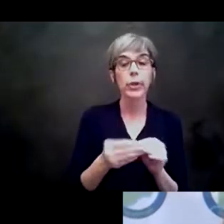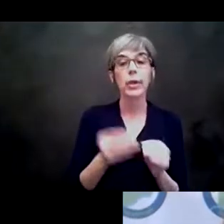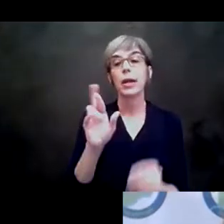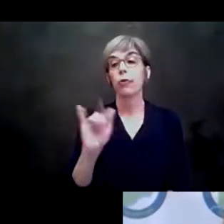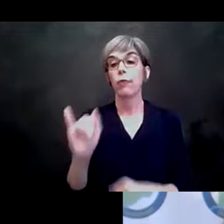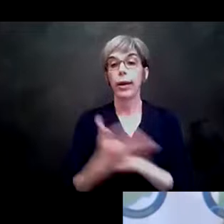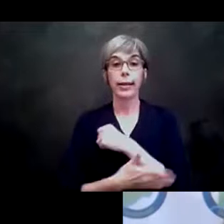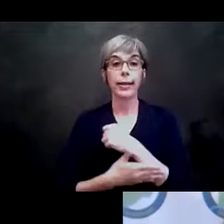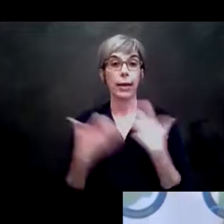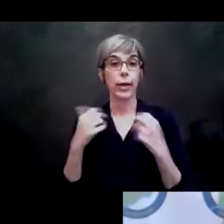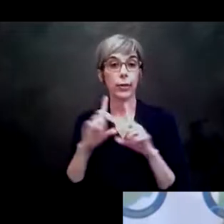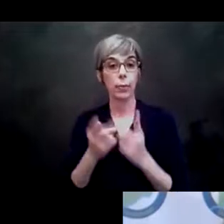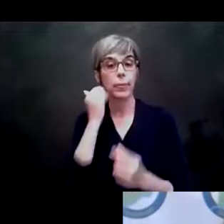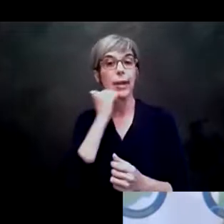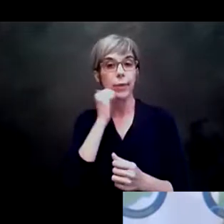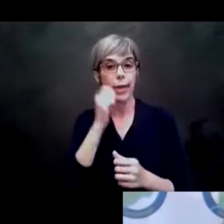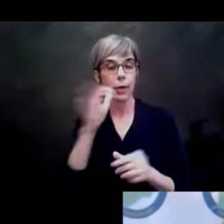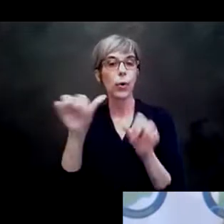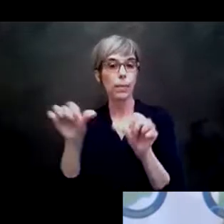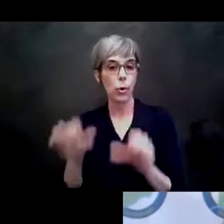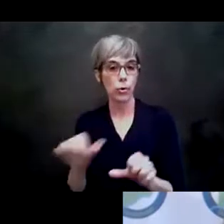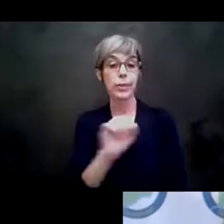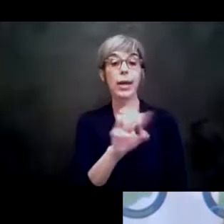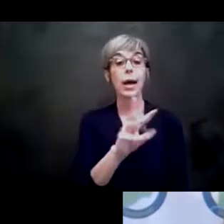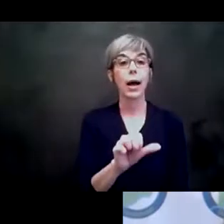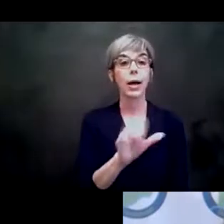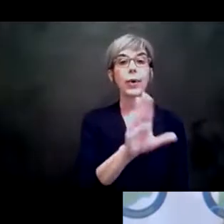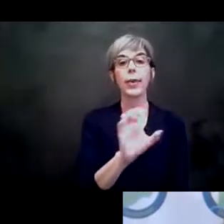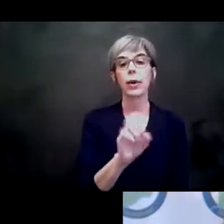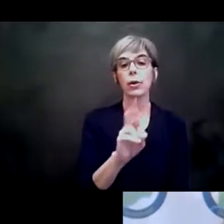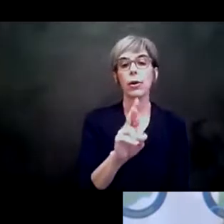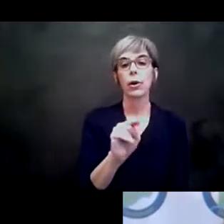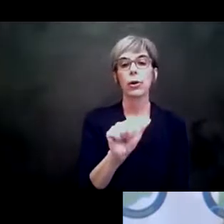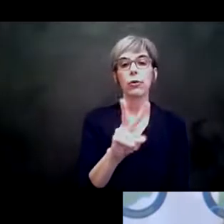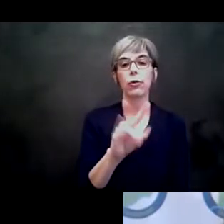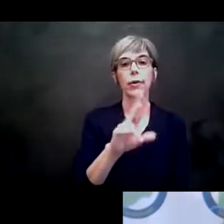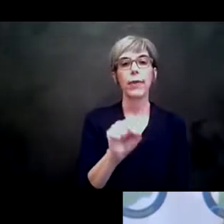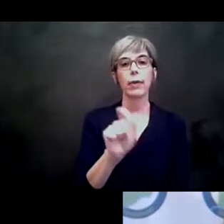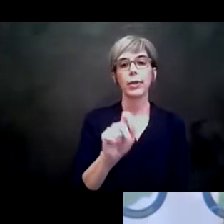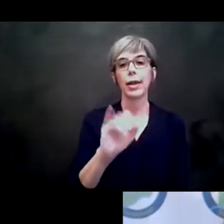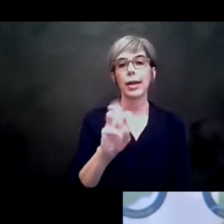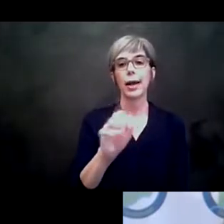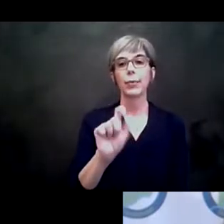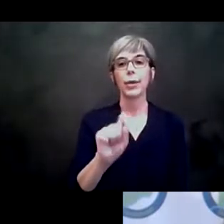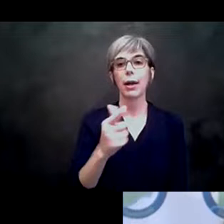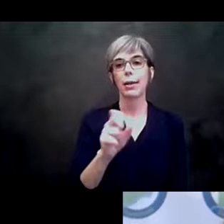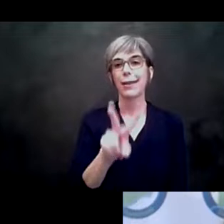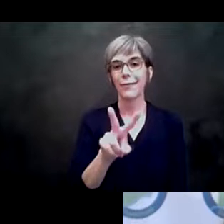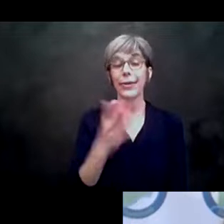Department daily. Additional information for Iowa can be found at coronavirus.iowa.gov.